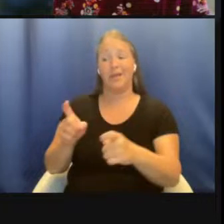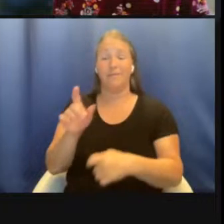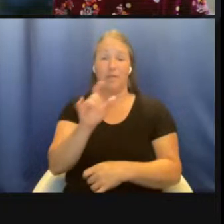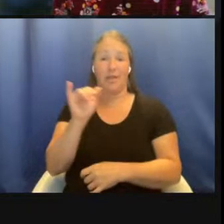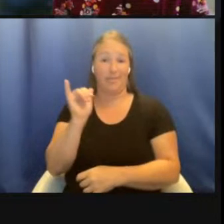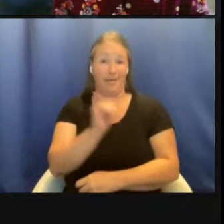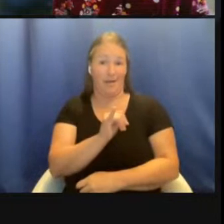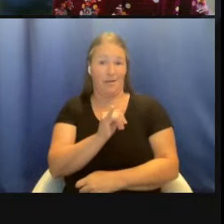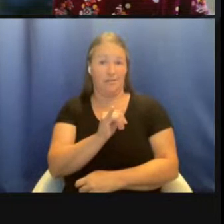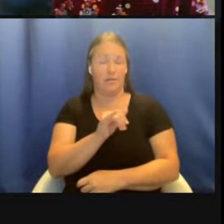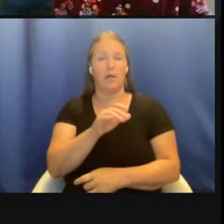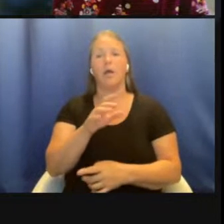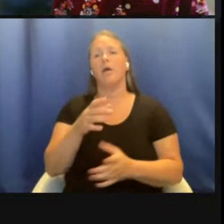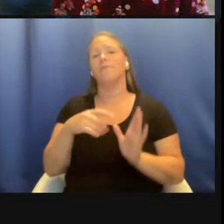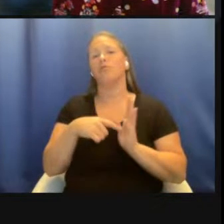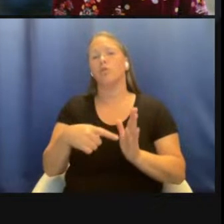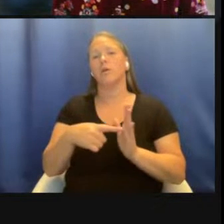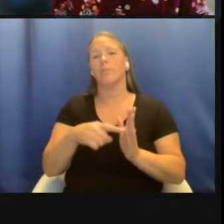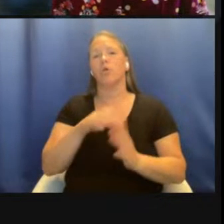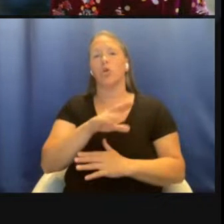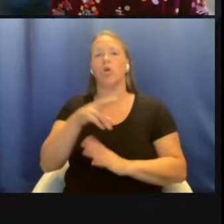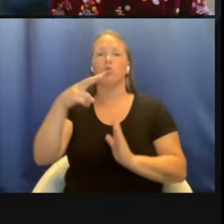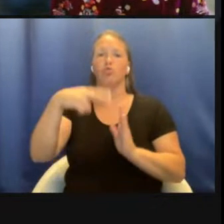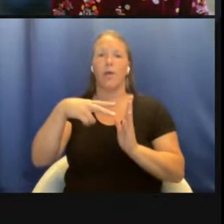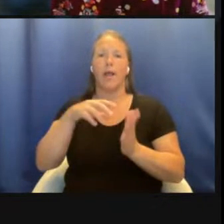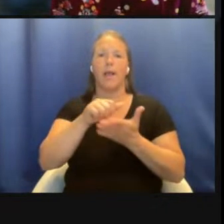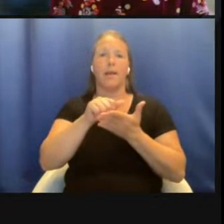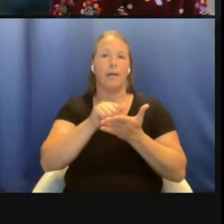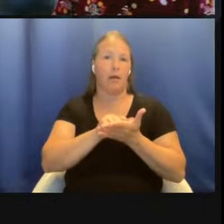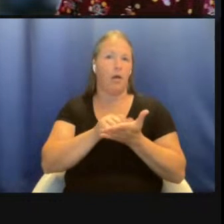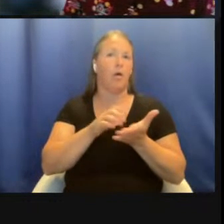red account book, one of perhaps a dozen